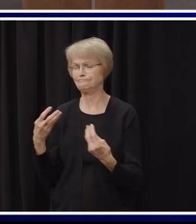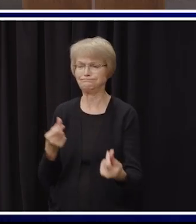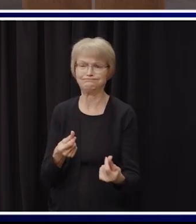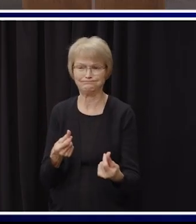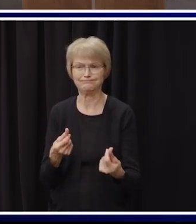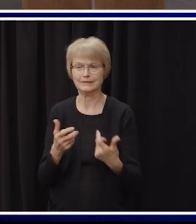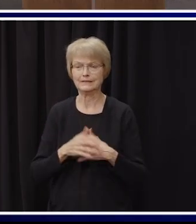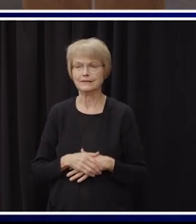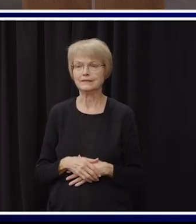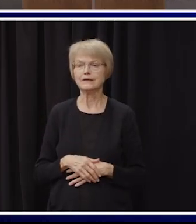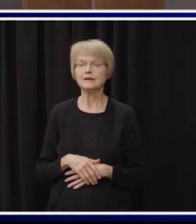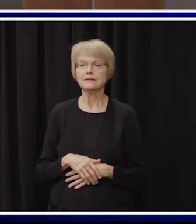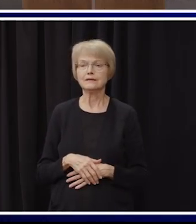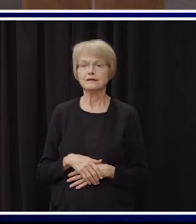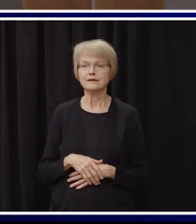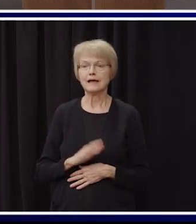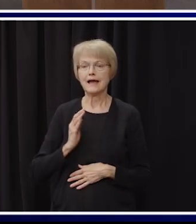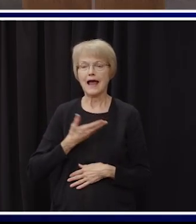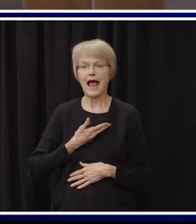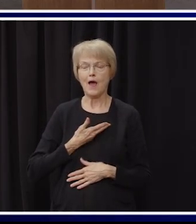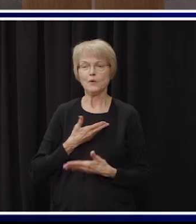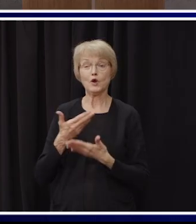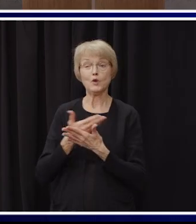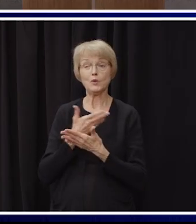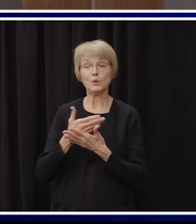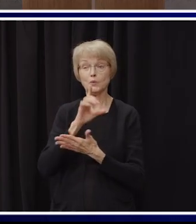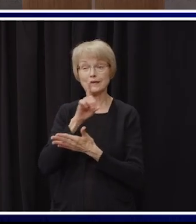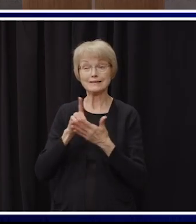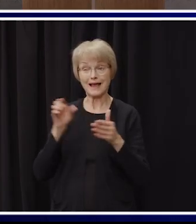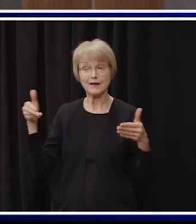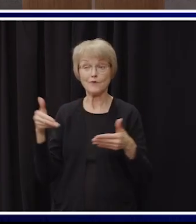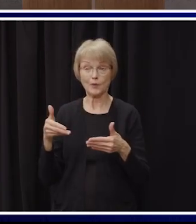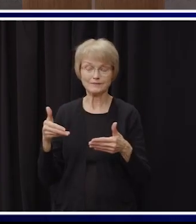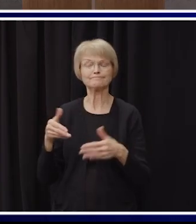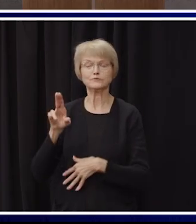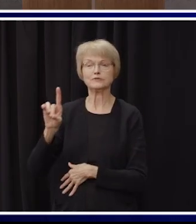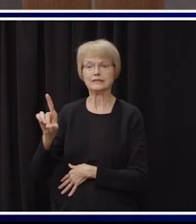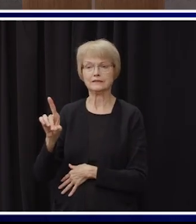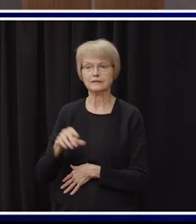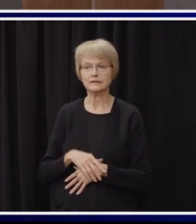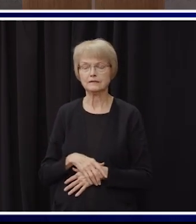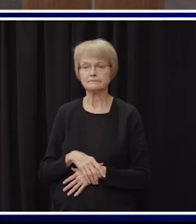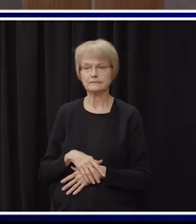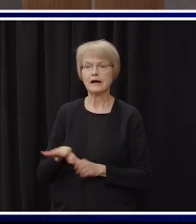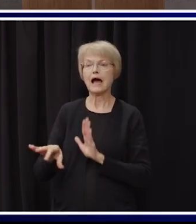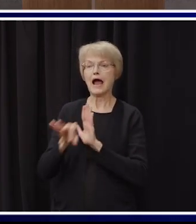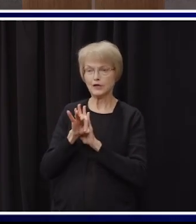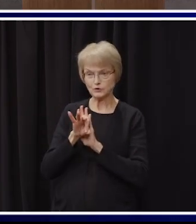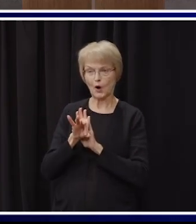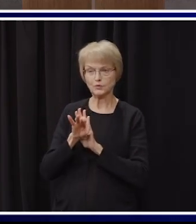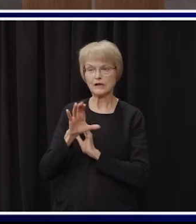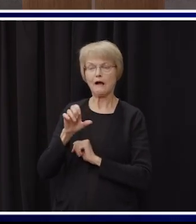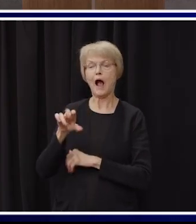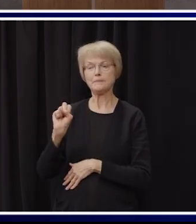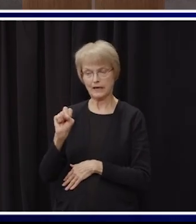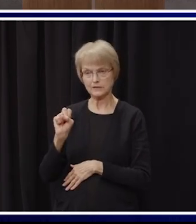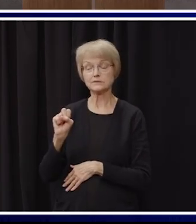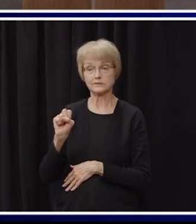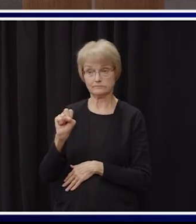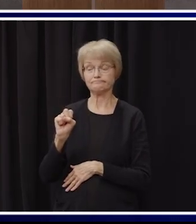design. I would say our new design focus is universal design. After I made the choice to choose Compass, I